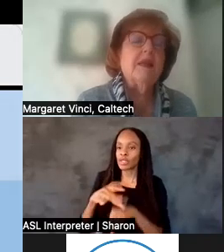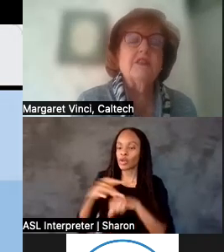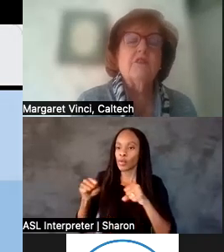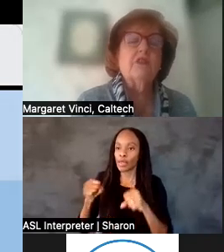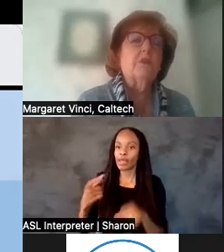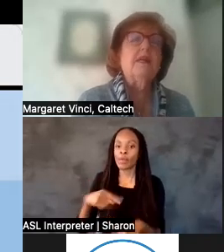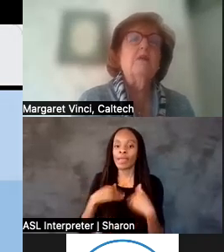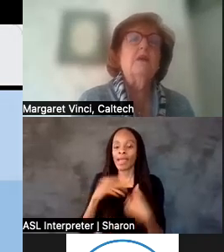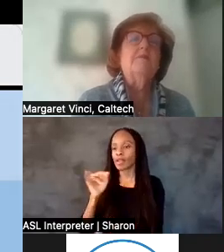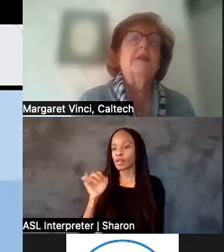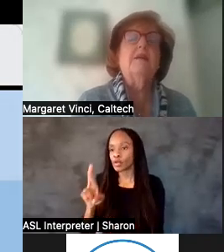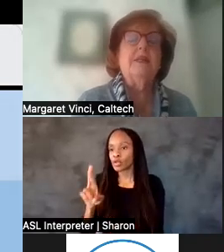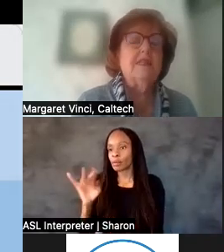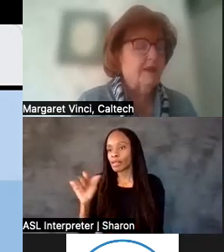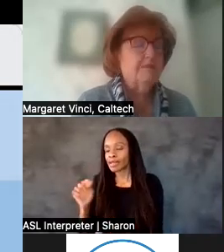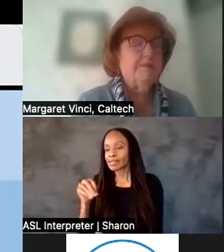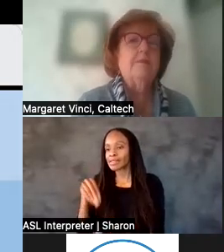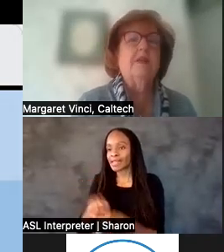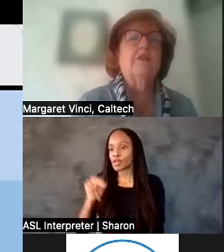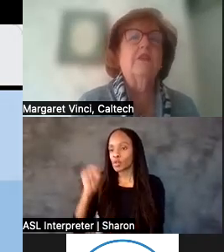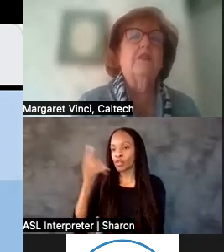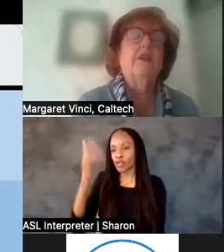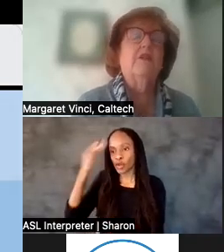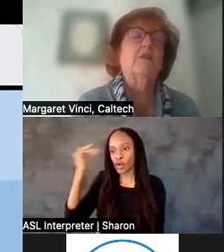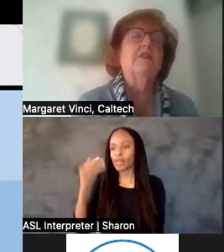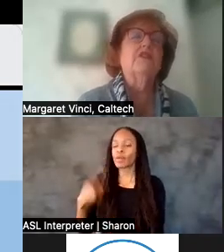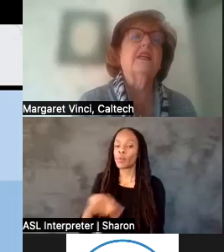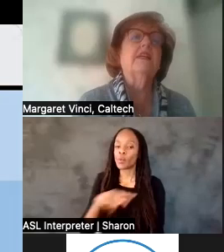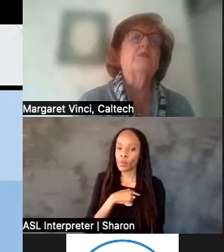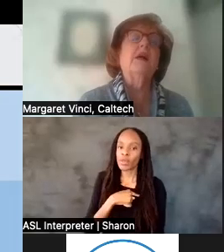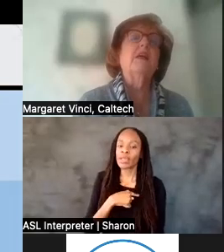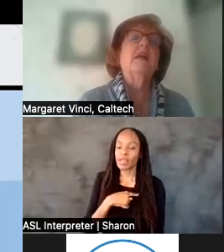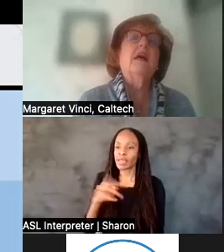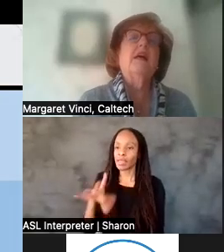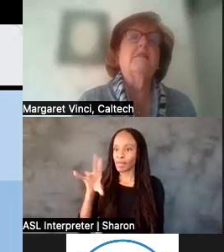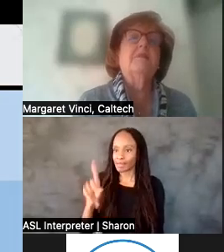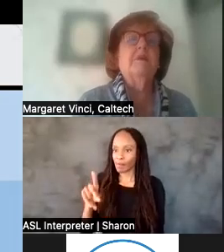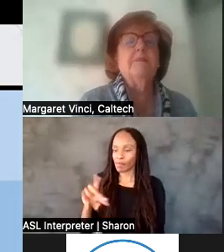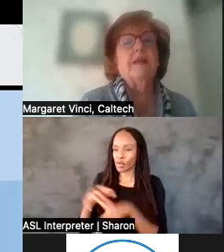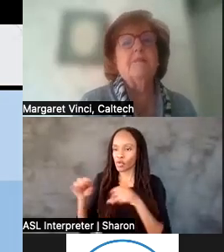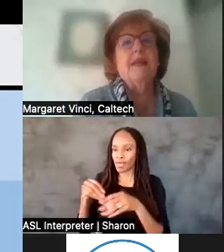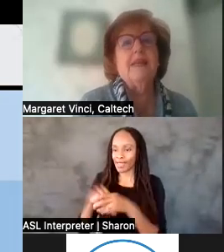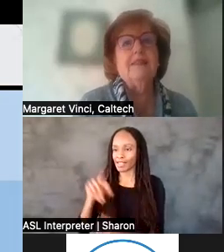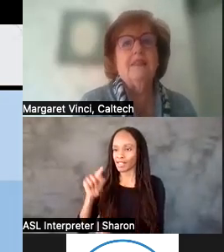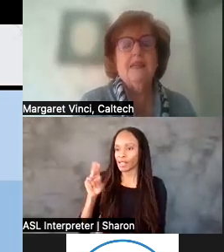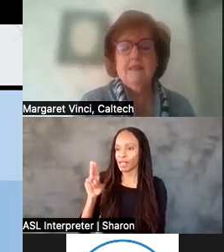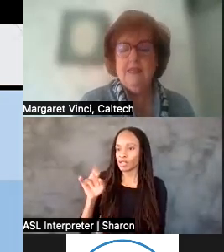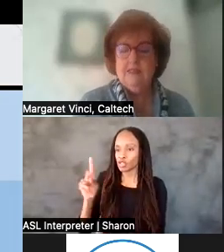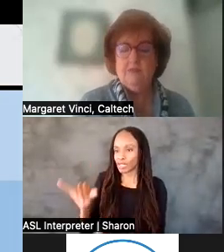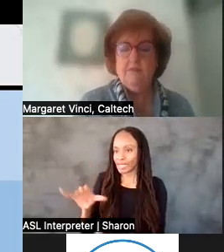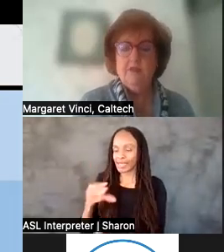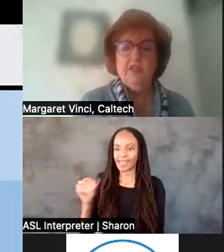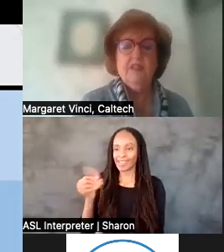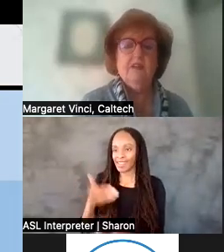Nuclear blast in North Korea, we're going to pick up. We did pick up the earthquake in Turkey as well. But we pick up anything